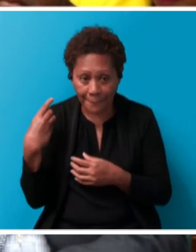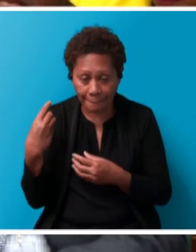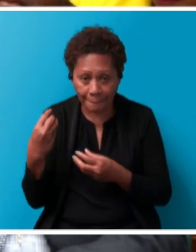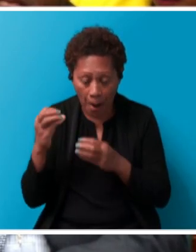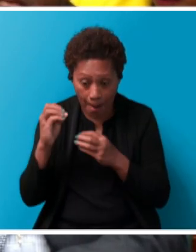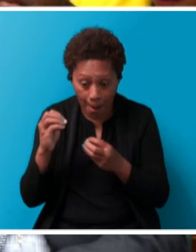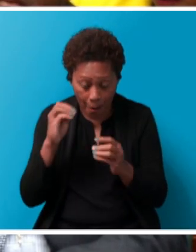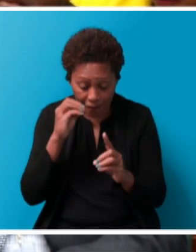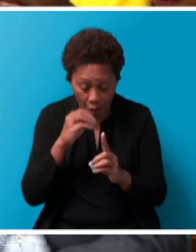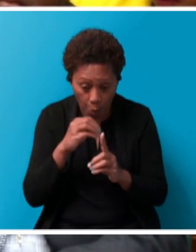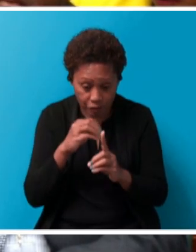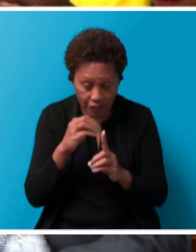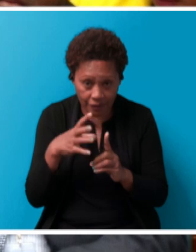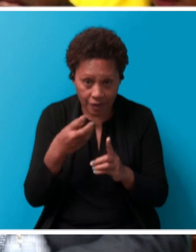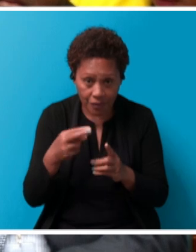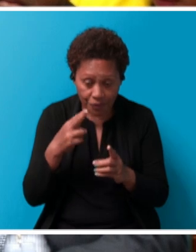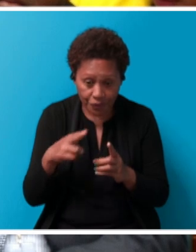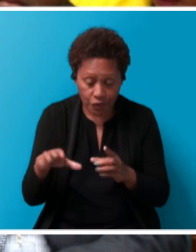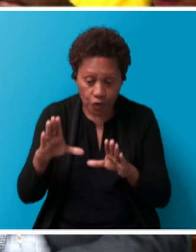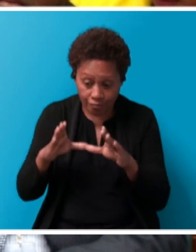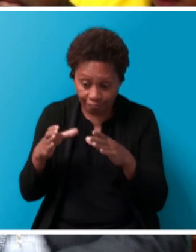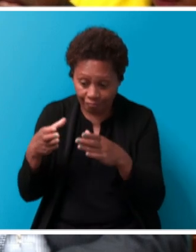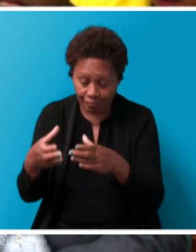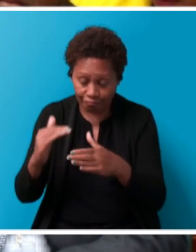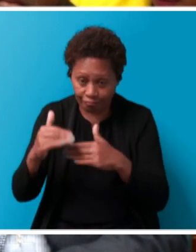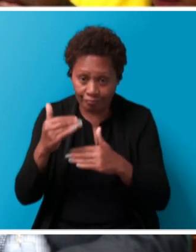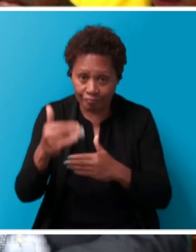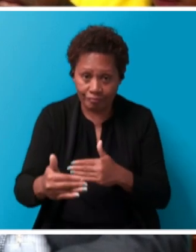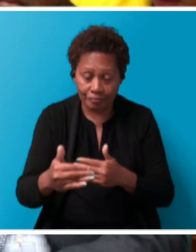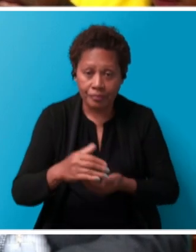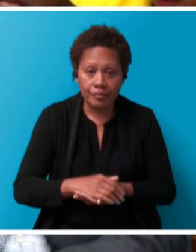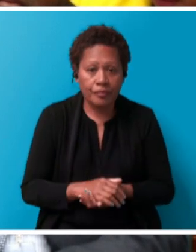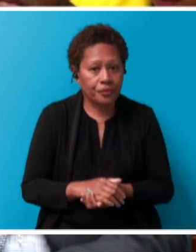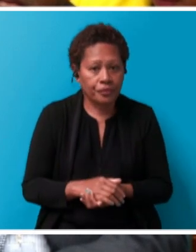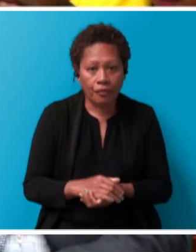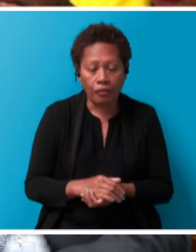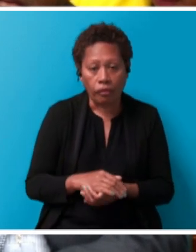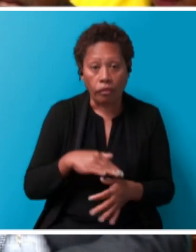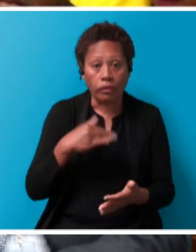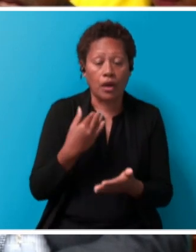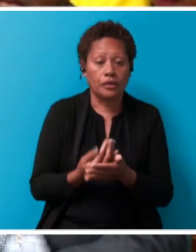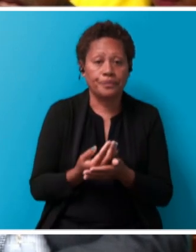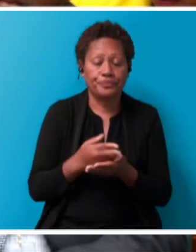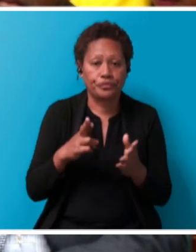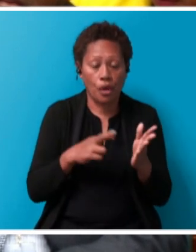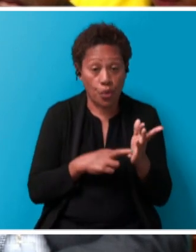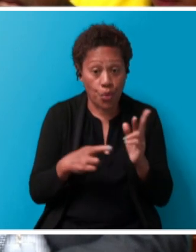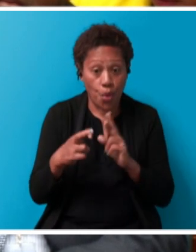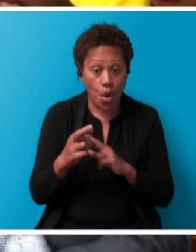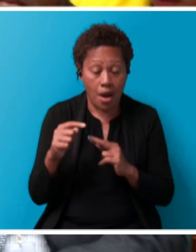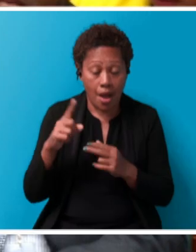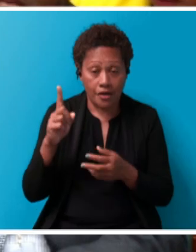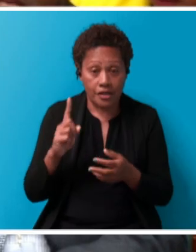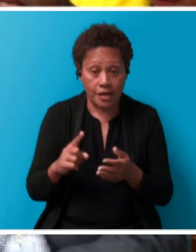making a submission to Cabinet on the way forward. On the Fiji Rural Electrification Fund